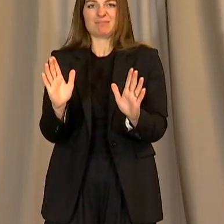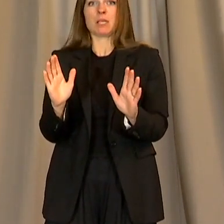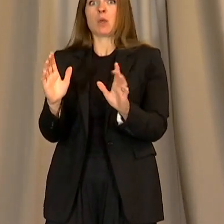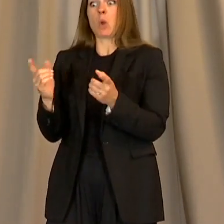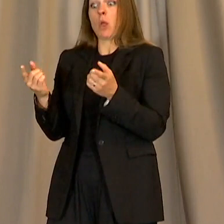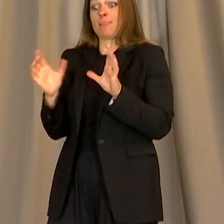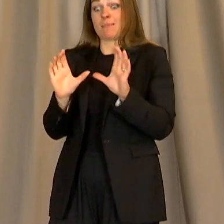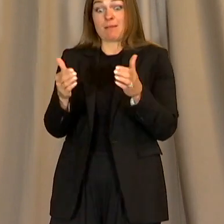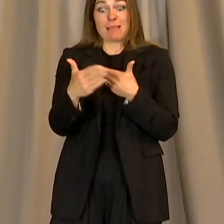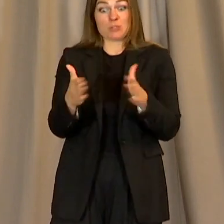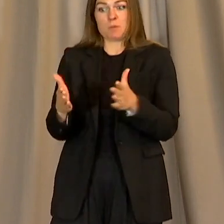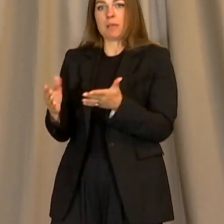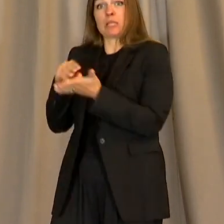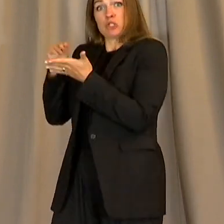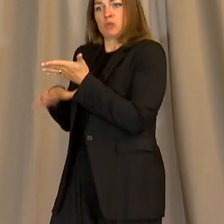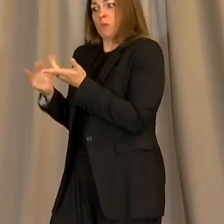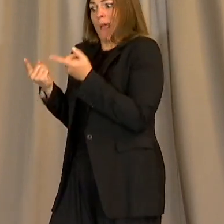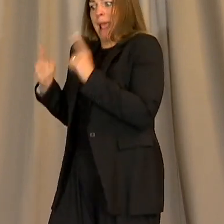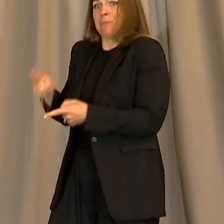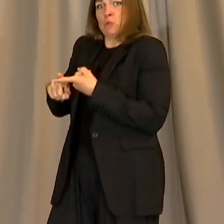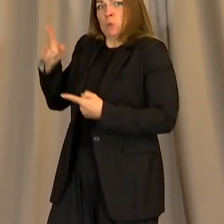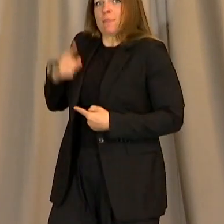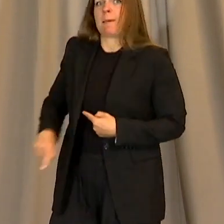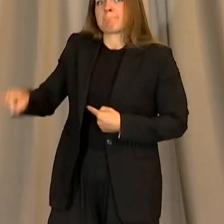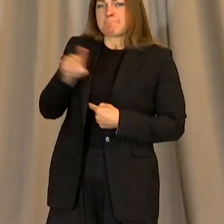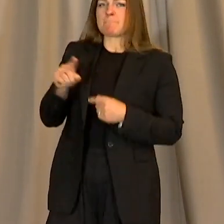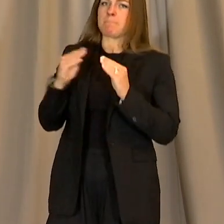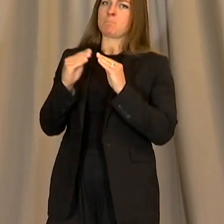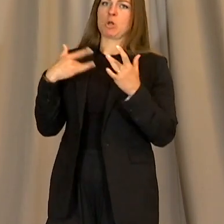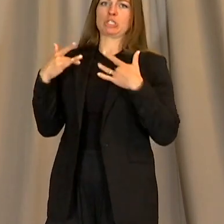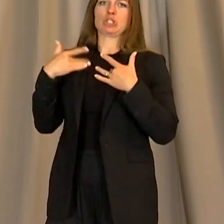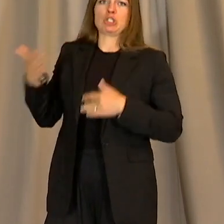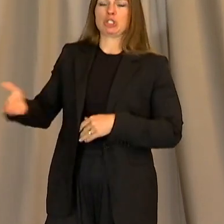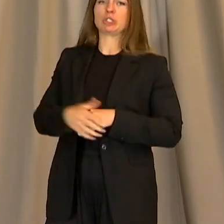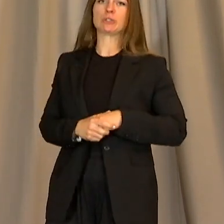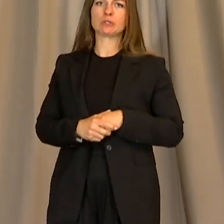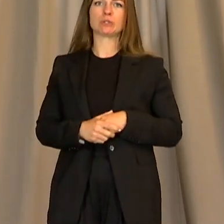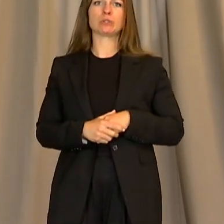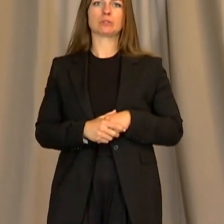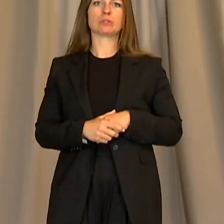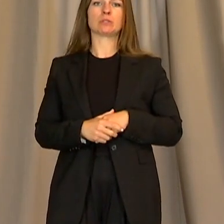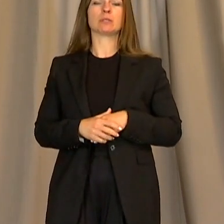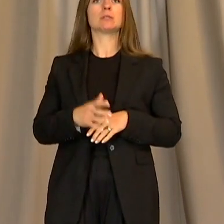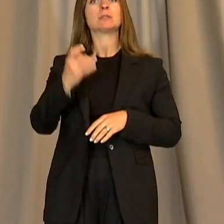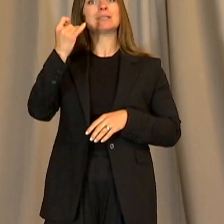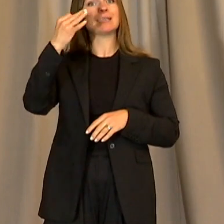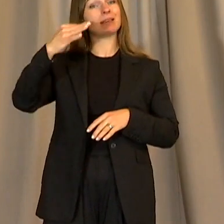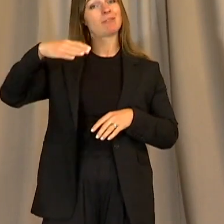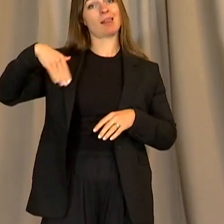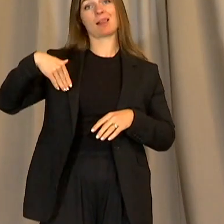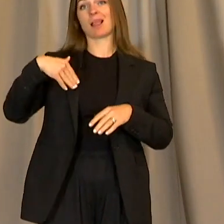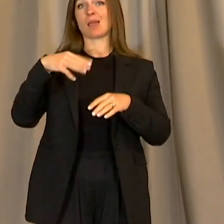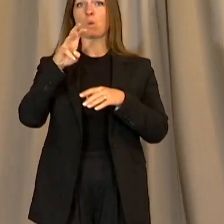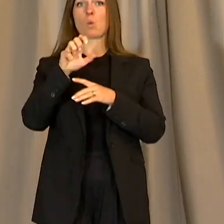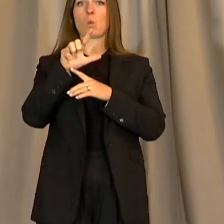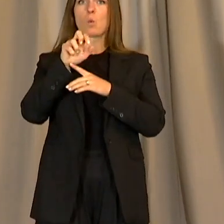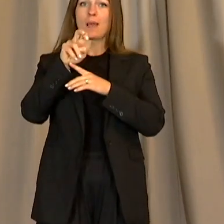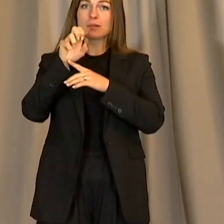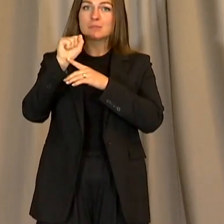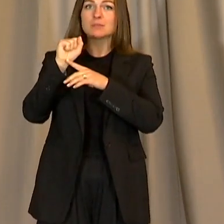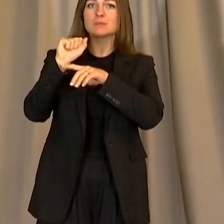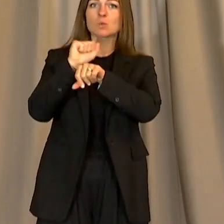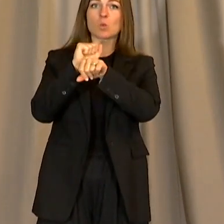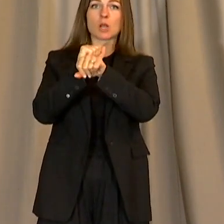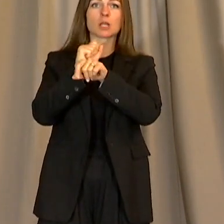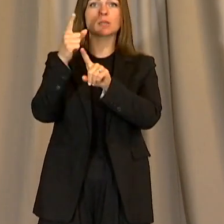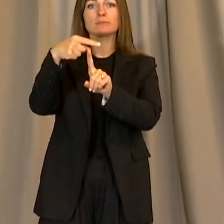classroom, right? They spend most of their time in these spaces. And if you have not done your own wellness work, you are going to be